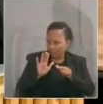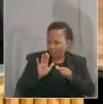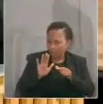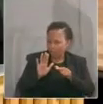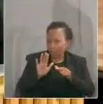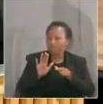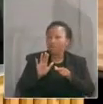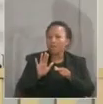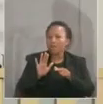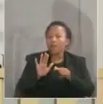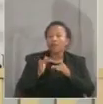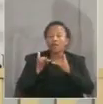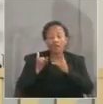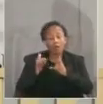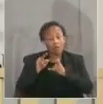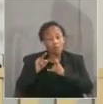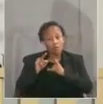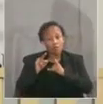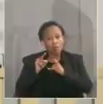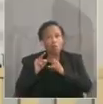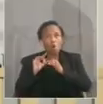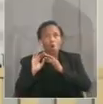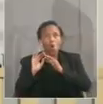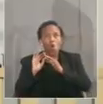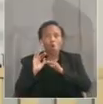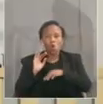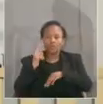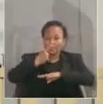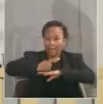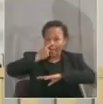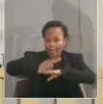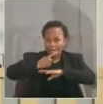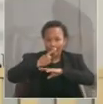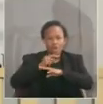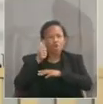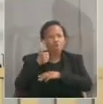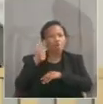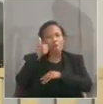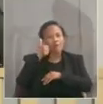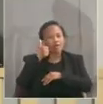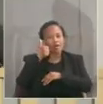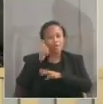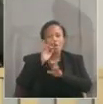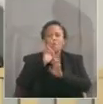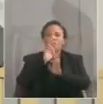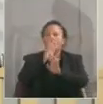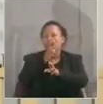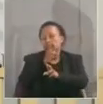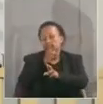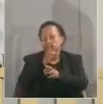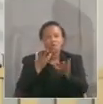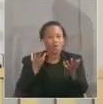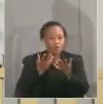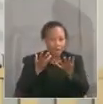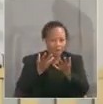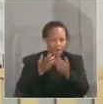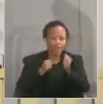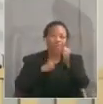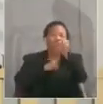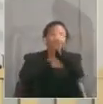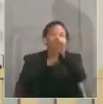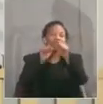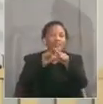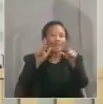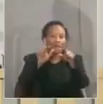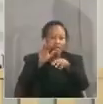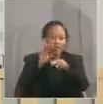the commanders there will submit the report at mission area, head office level.